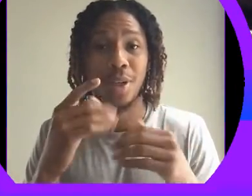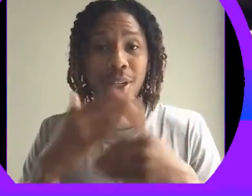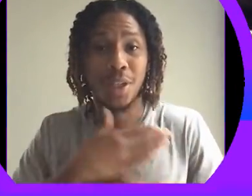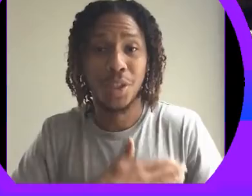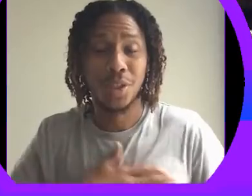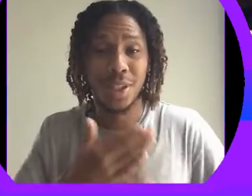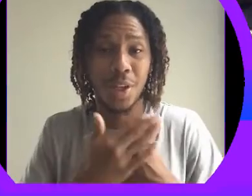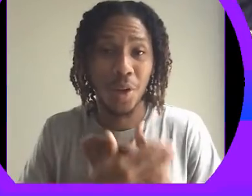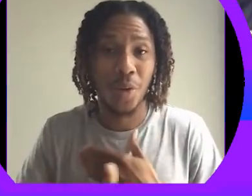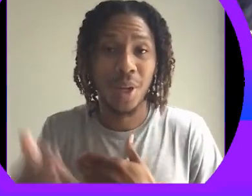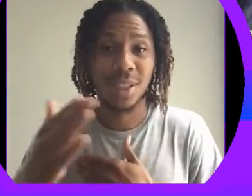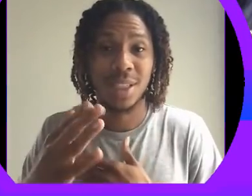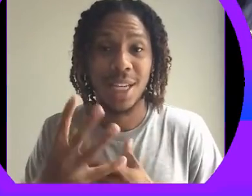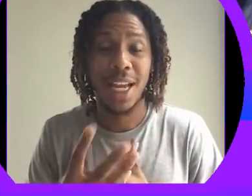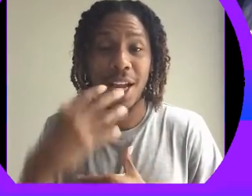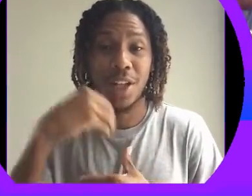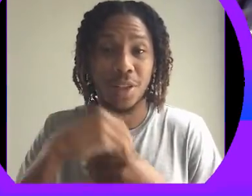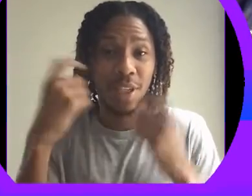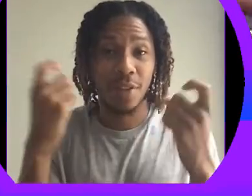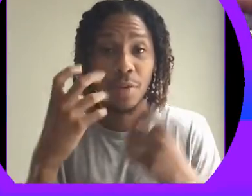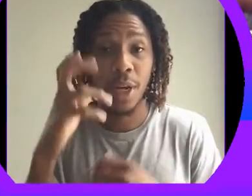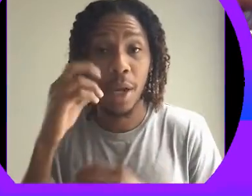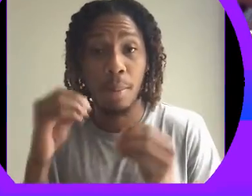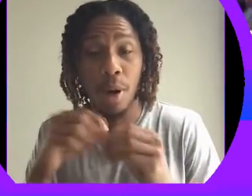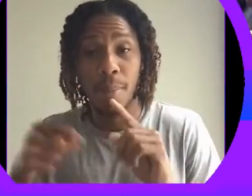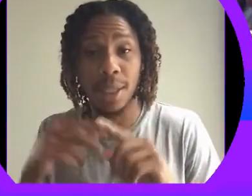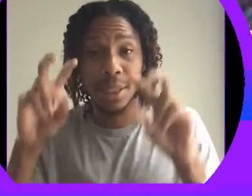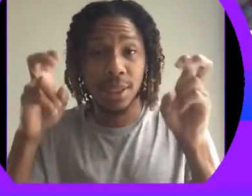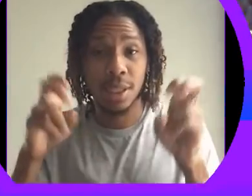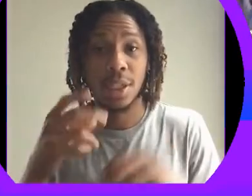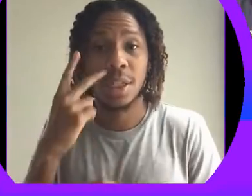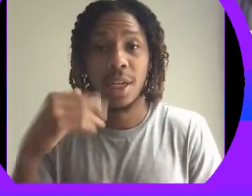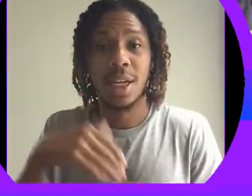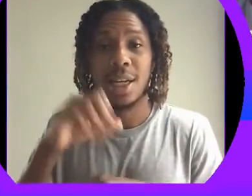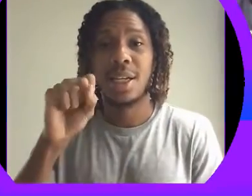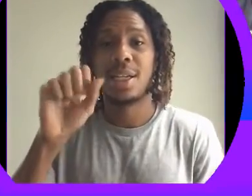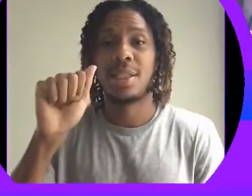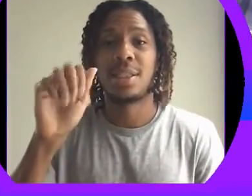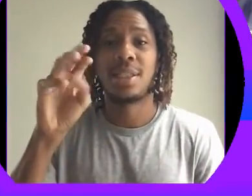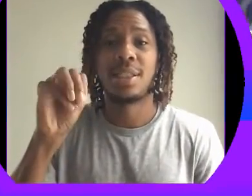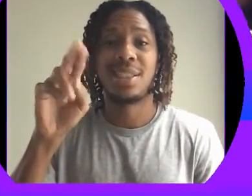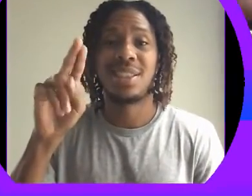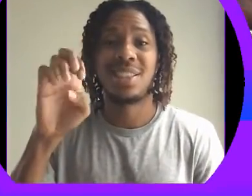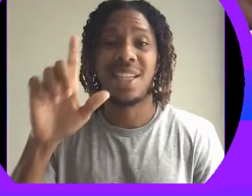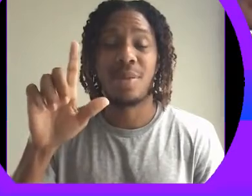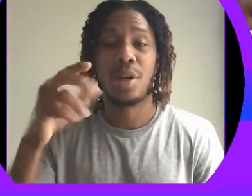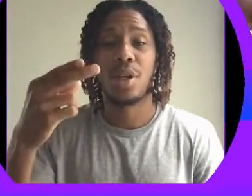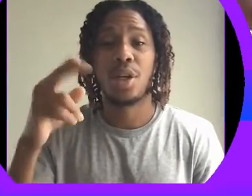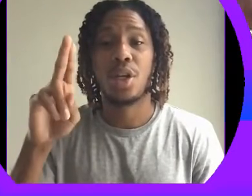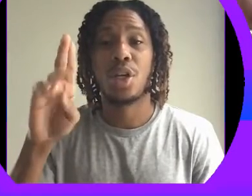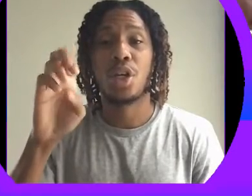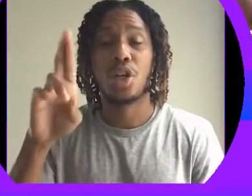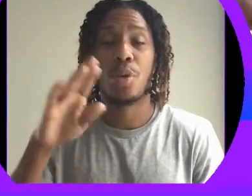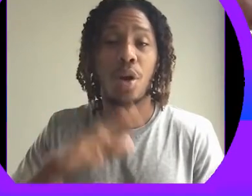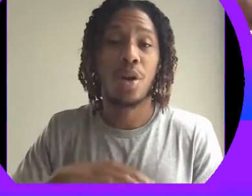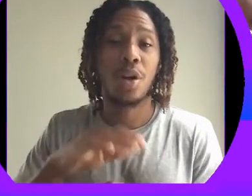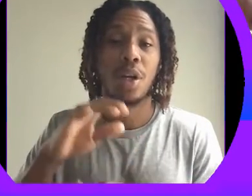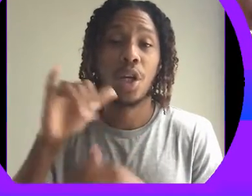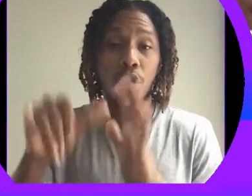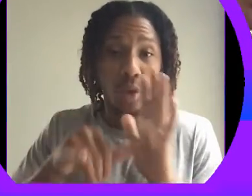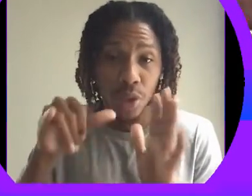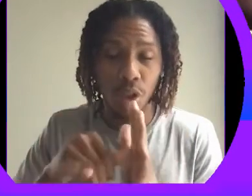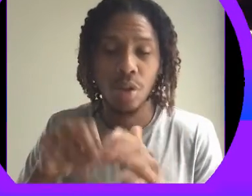Inclusion Fest. If you want to hear more about these topics, you can see me at Samuel Huber on YouTube, Samuel Huber on